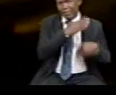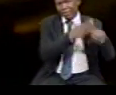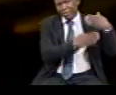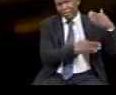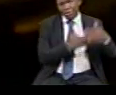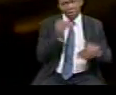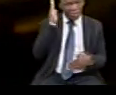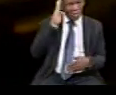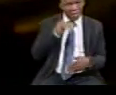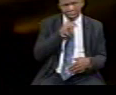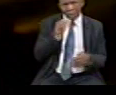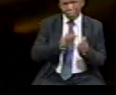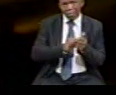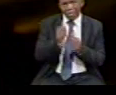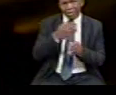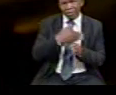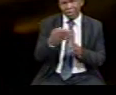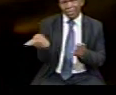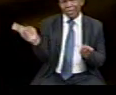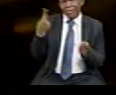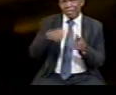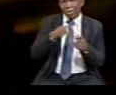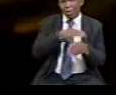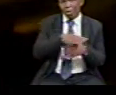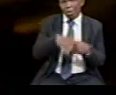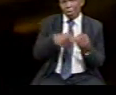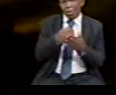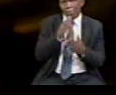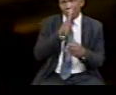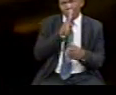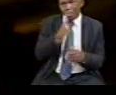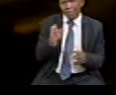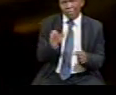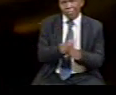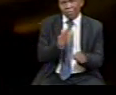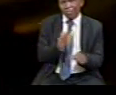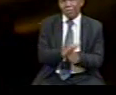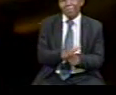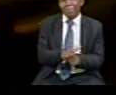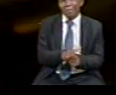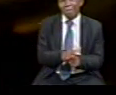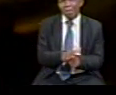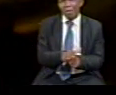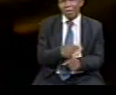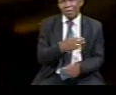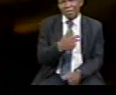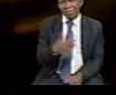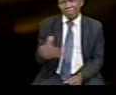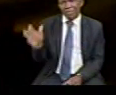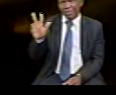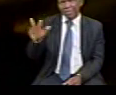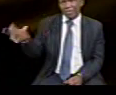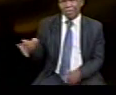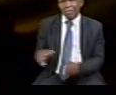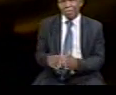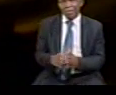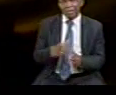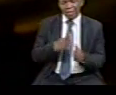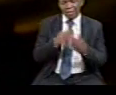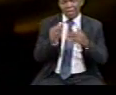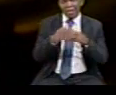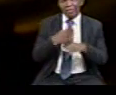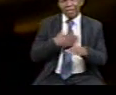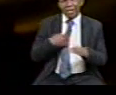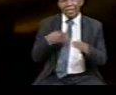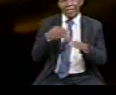away till all be fulfilled. He now said in verse 33, heaven and earth shall